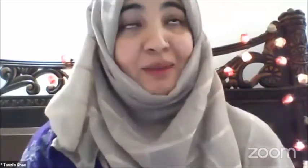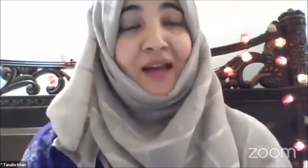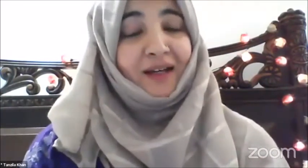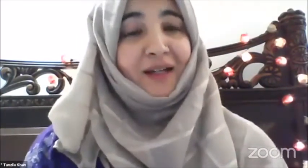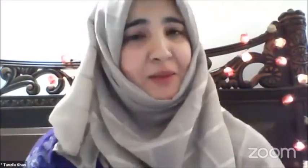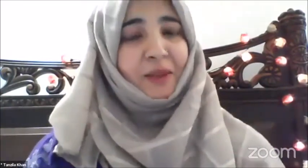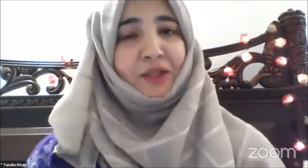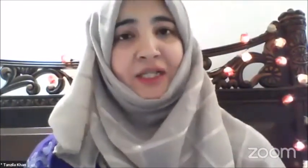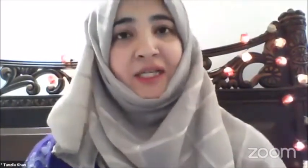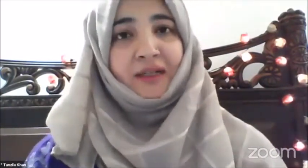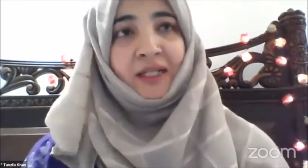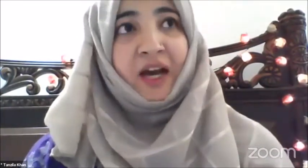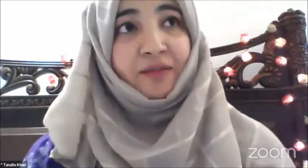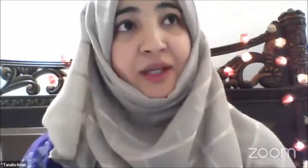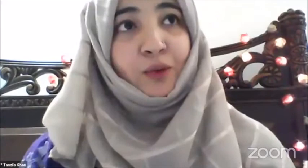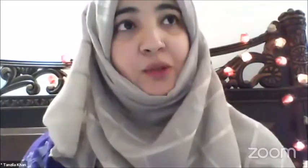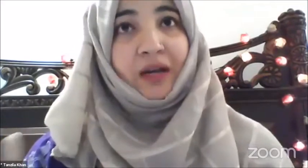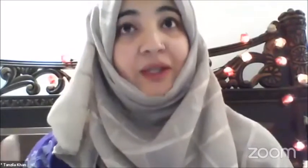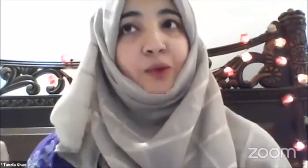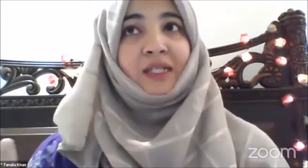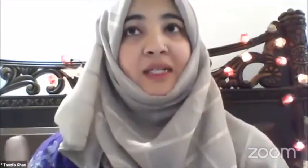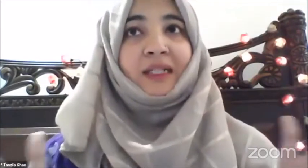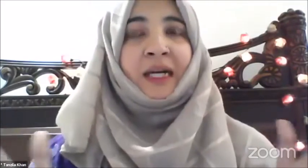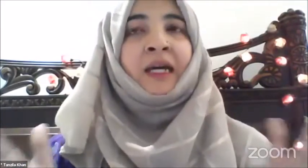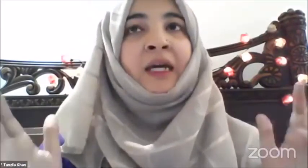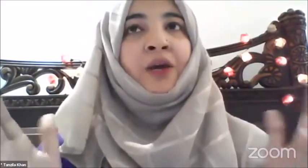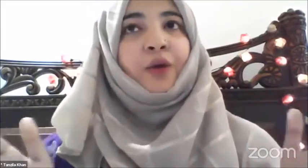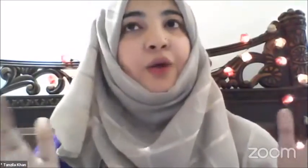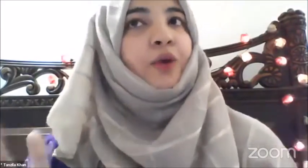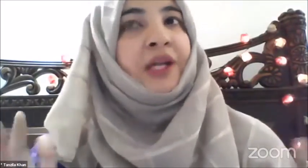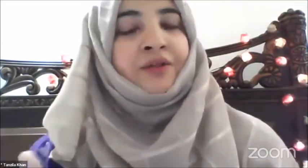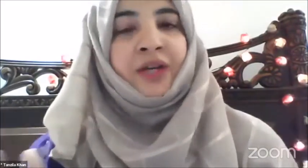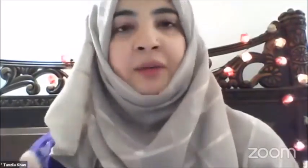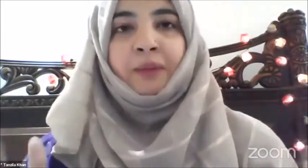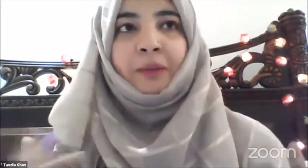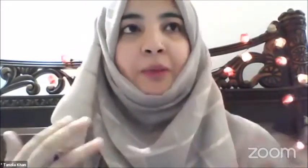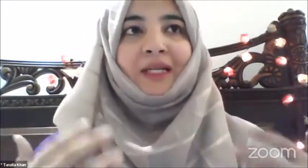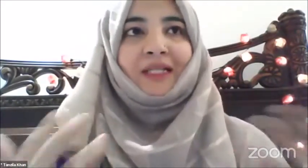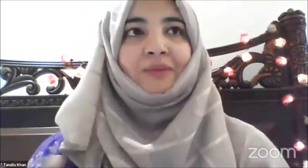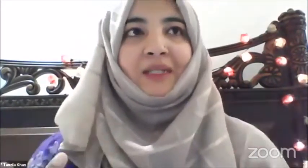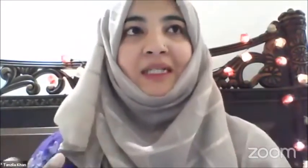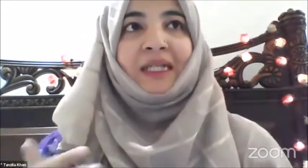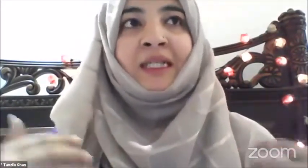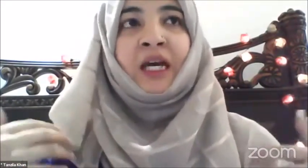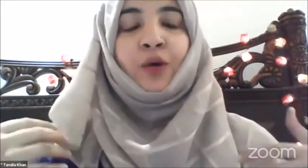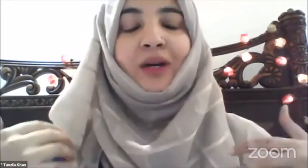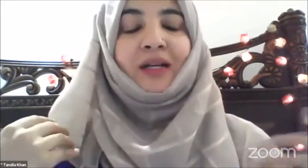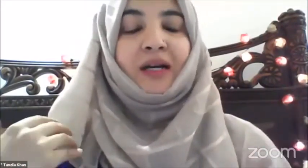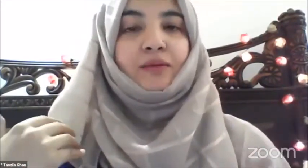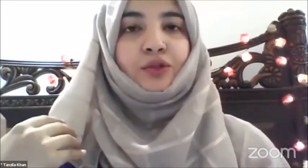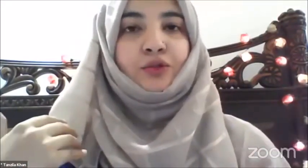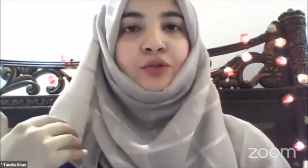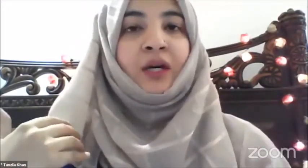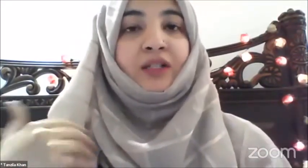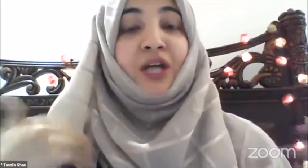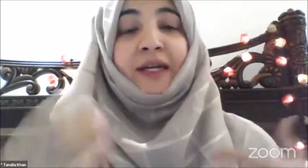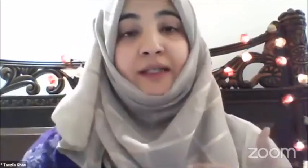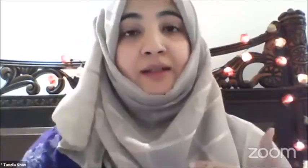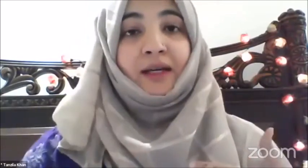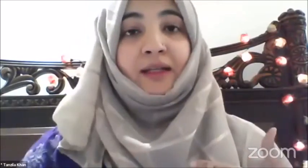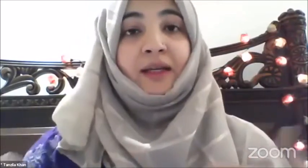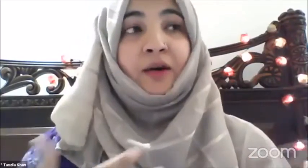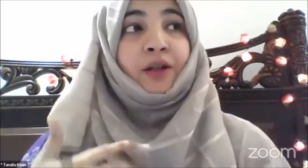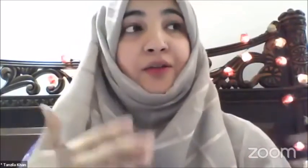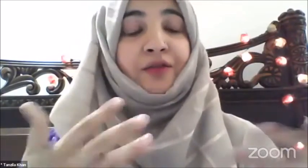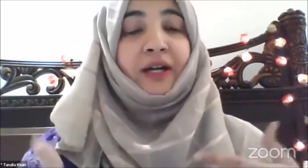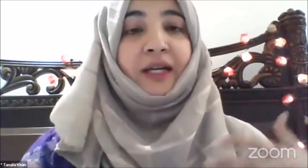this planet, it's been 30 years, I've been noticing that we only treat people with disabilities when it comes to charity.